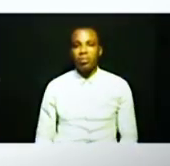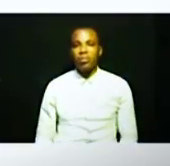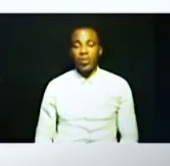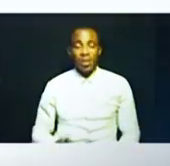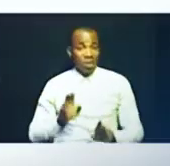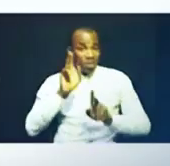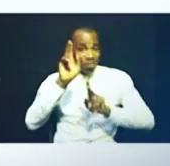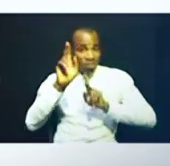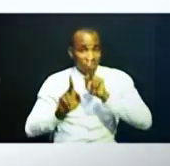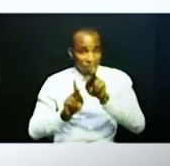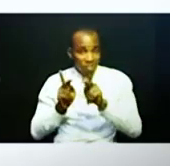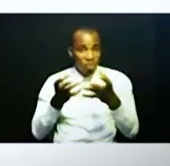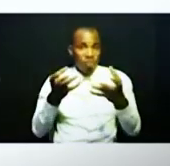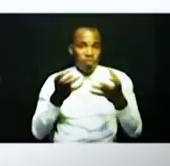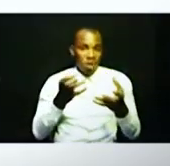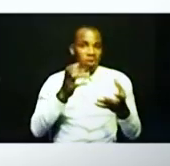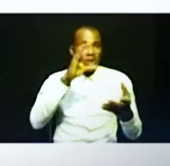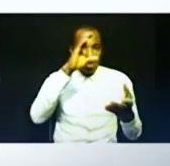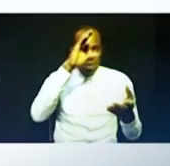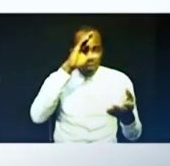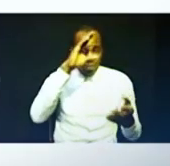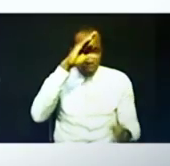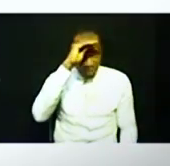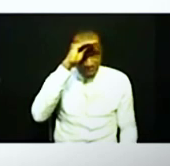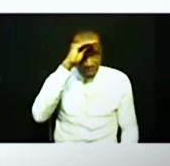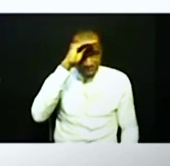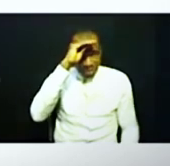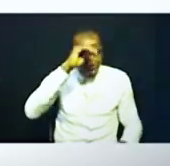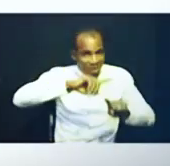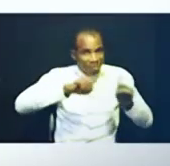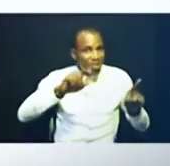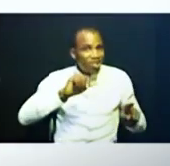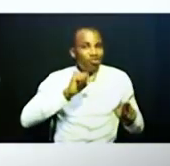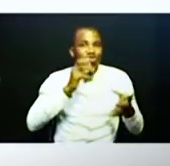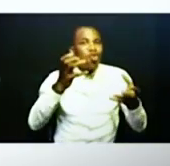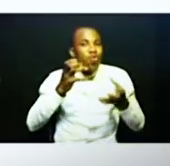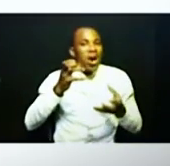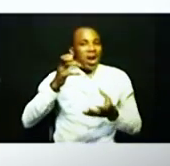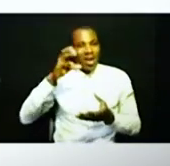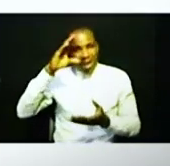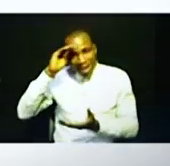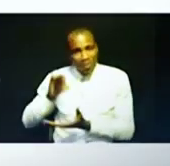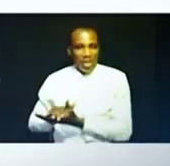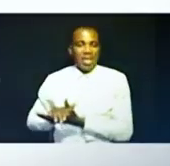They want a man, not a husband.